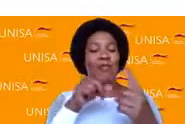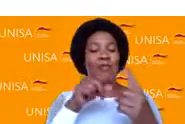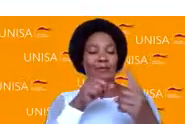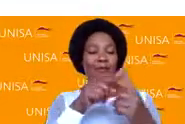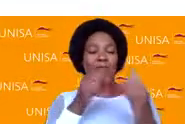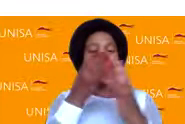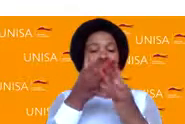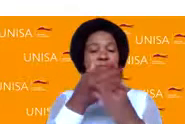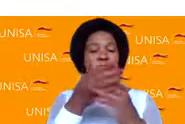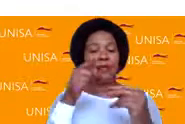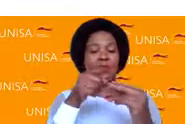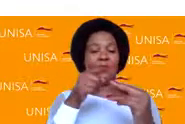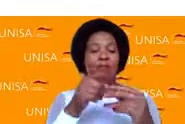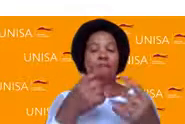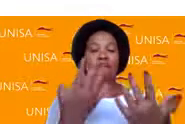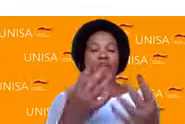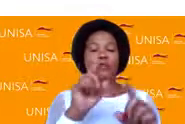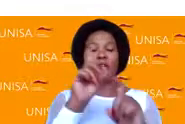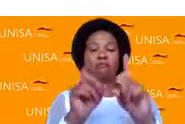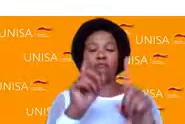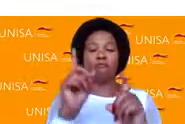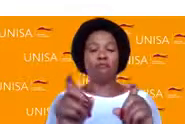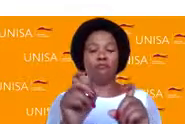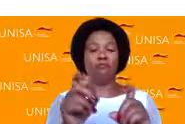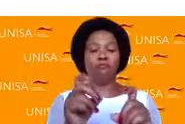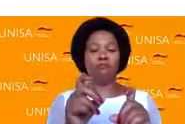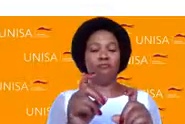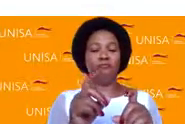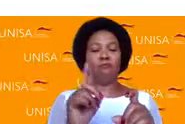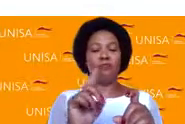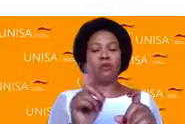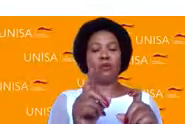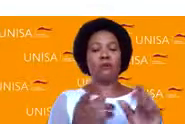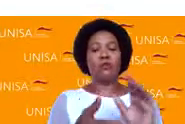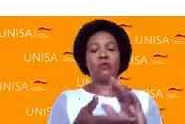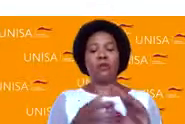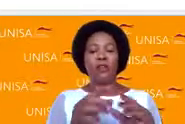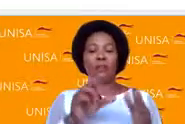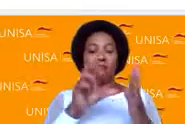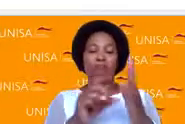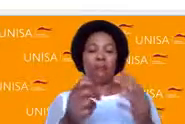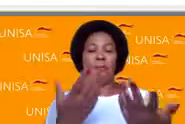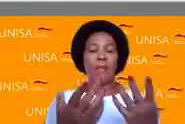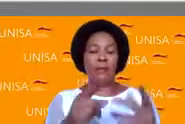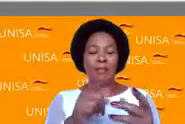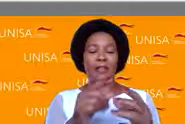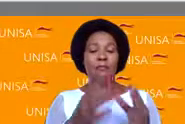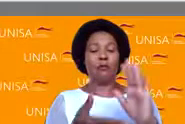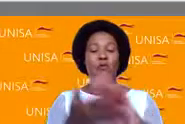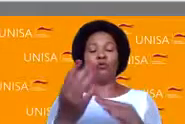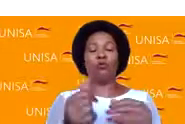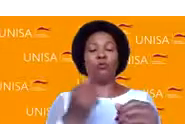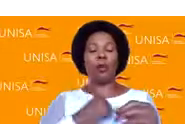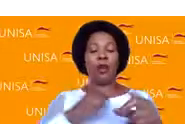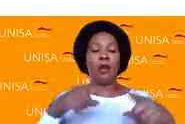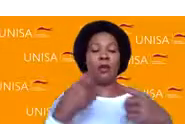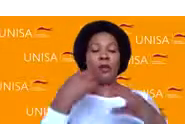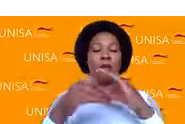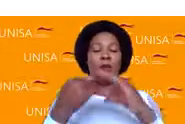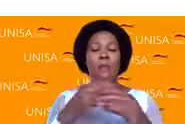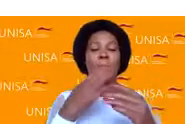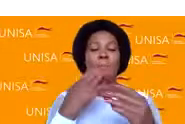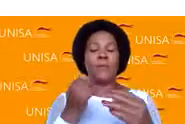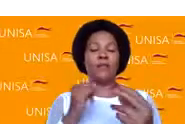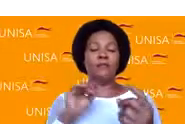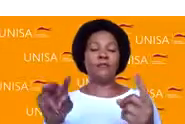but we will ask for in the future that it does go to your MyLife email as well. But for now, please visit